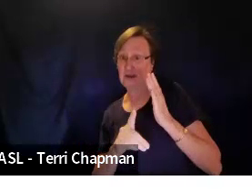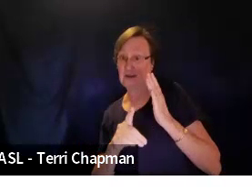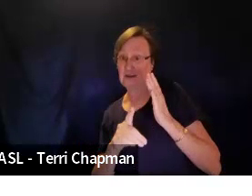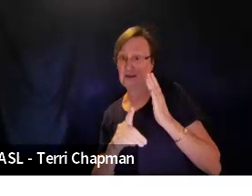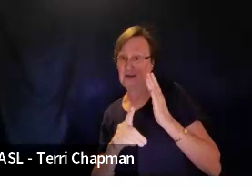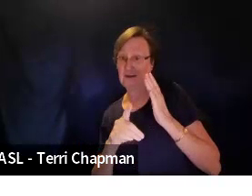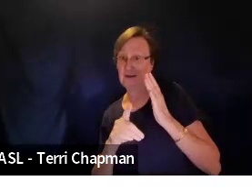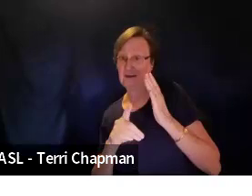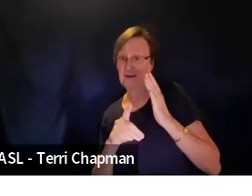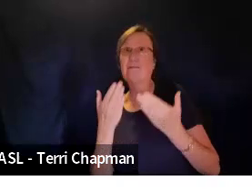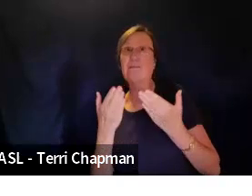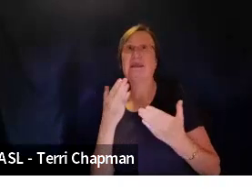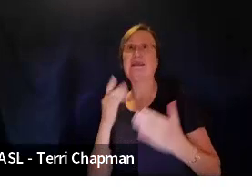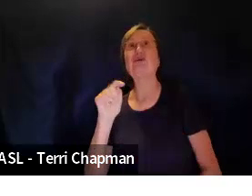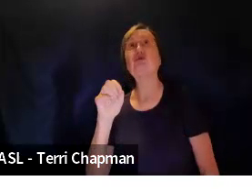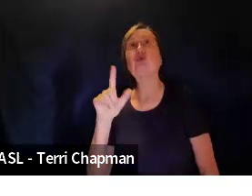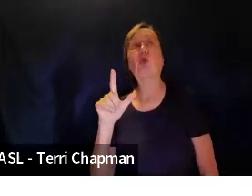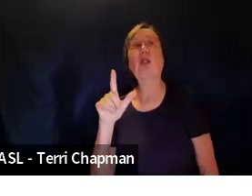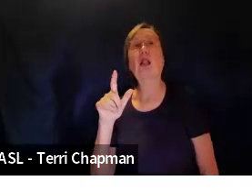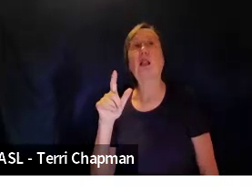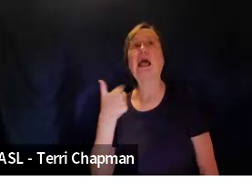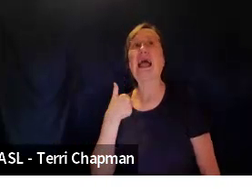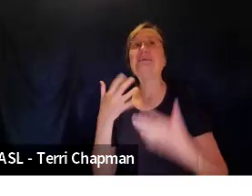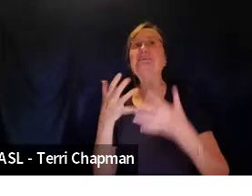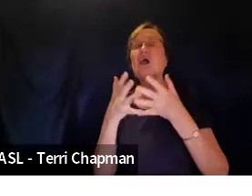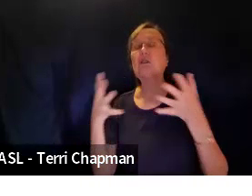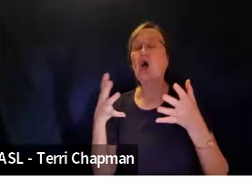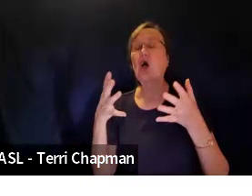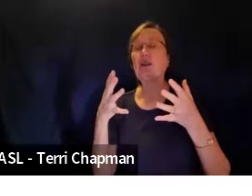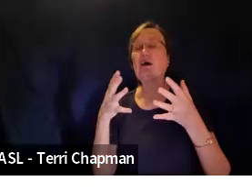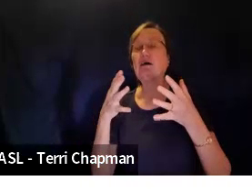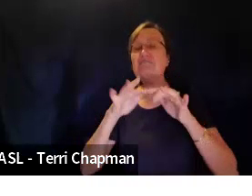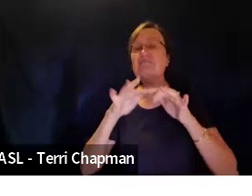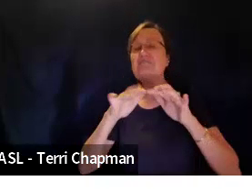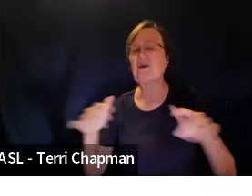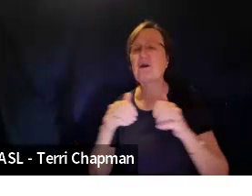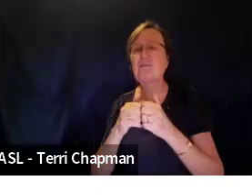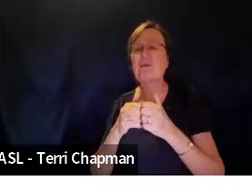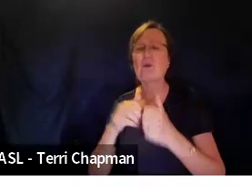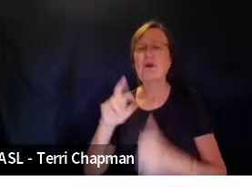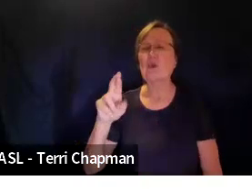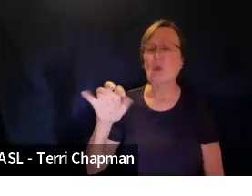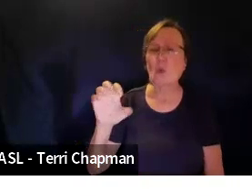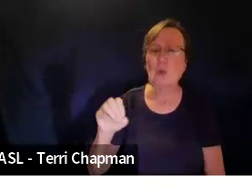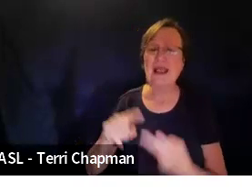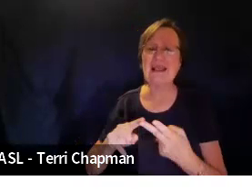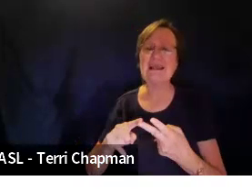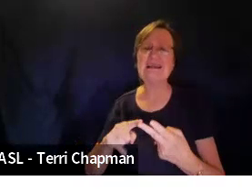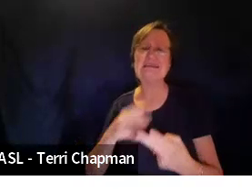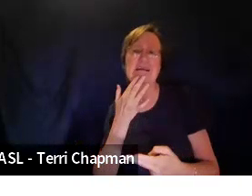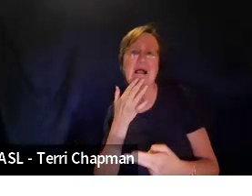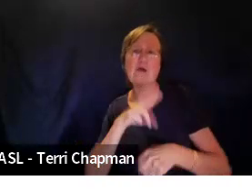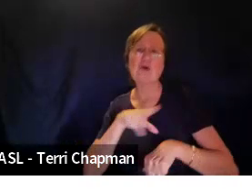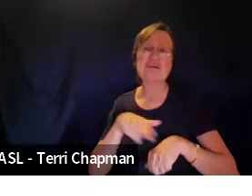which might be a tool that has a lot of variables that deal with race or color or national origin, sex, age, or